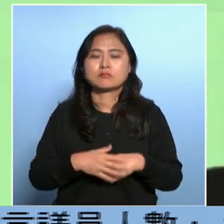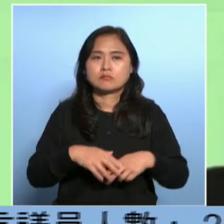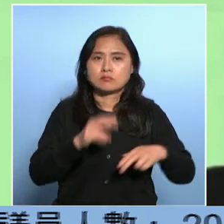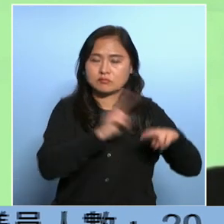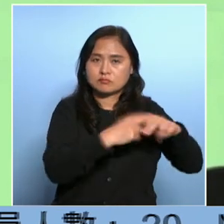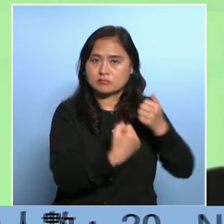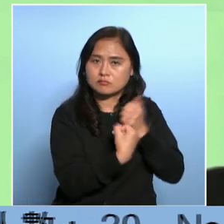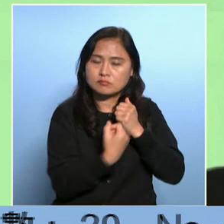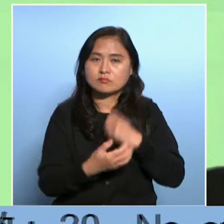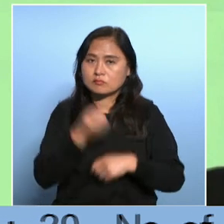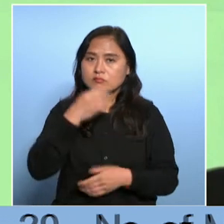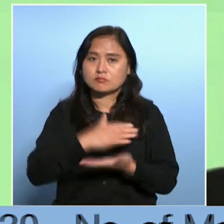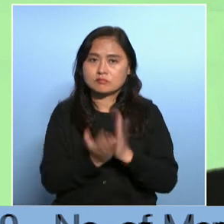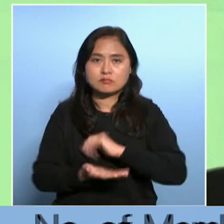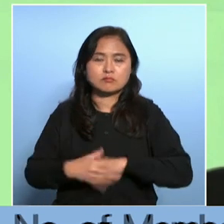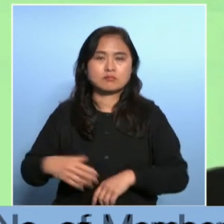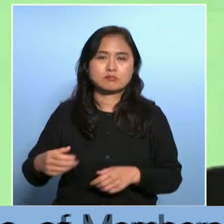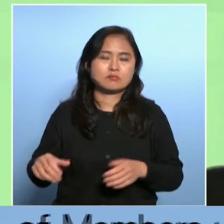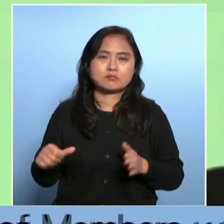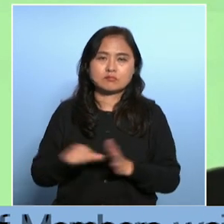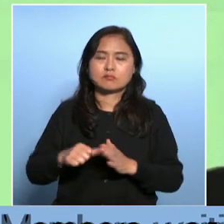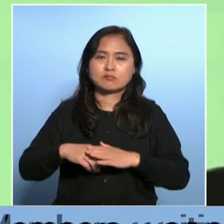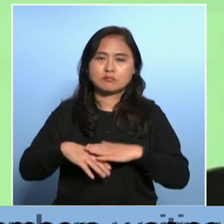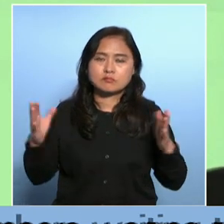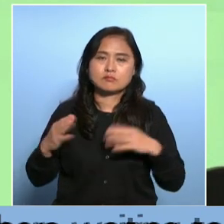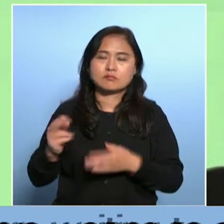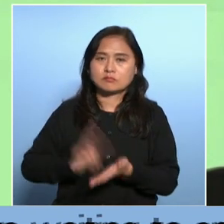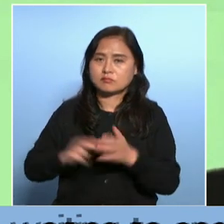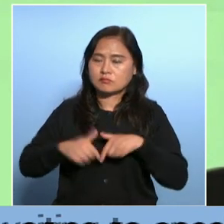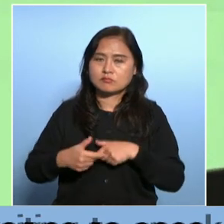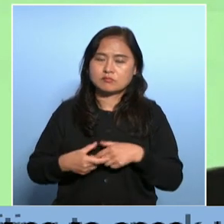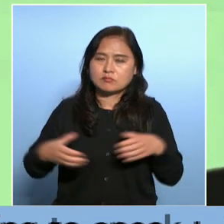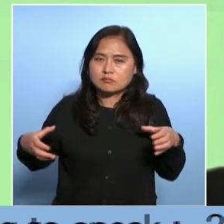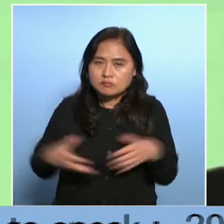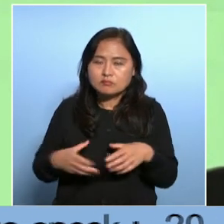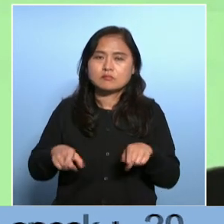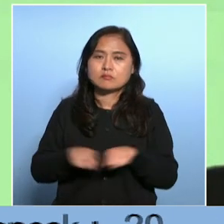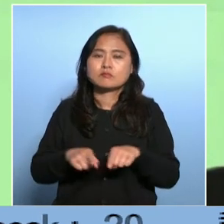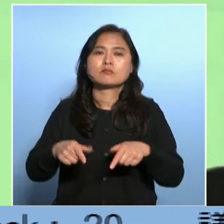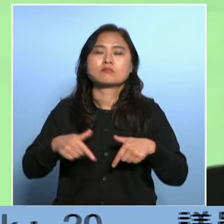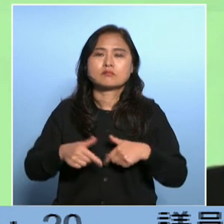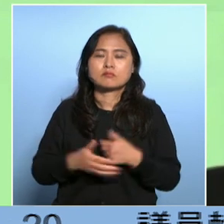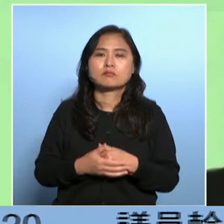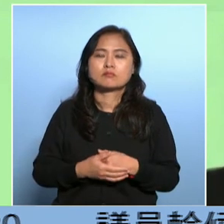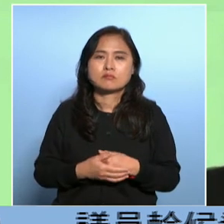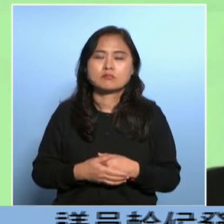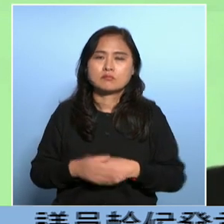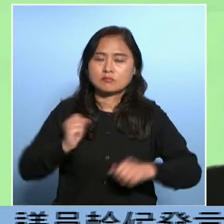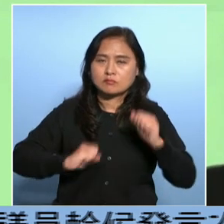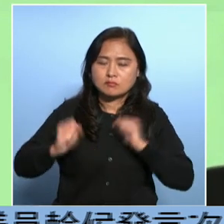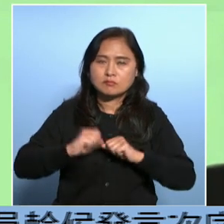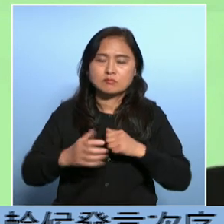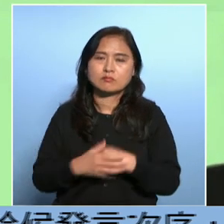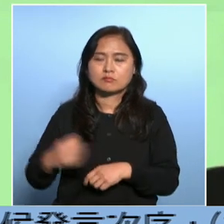their heart. With the support of the central government, I believe that we'll be able to come up